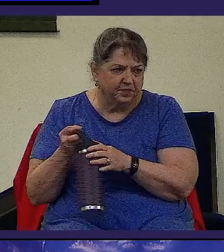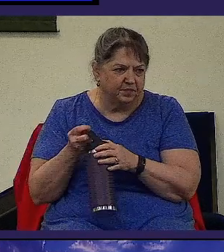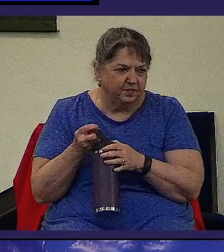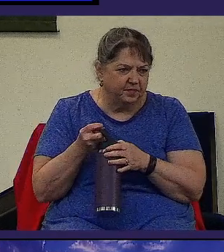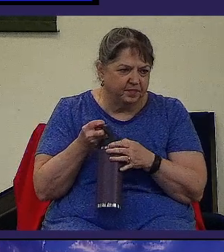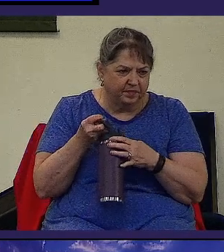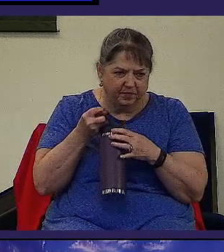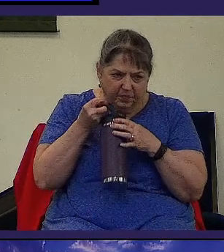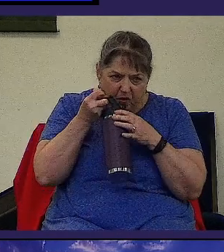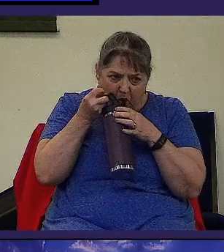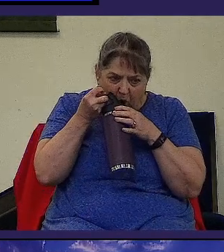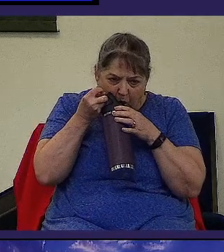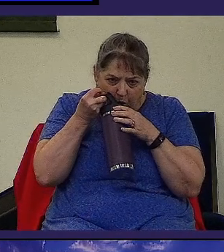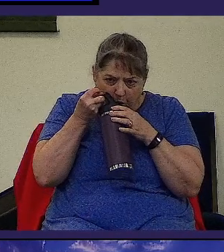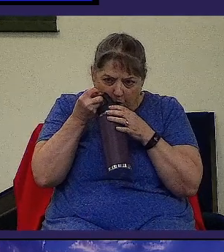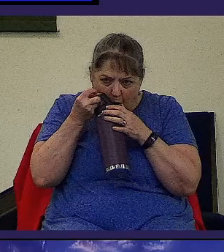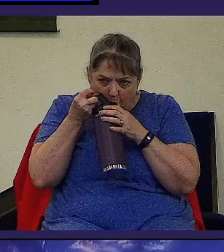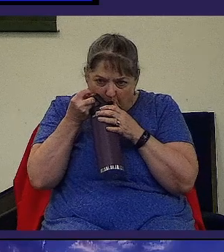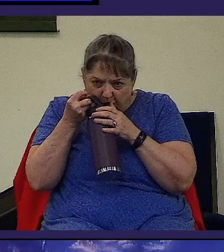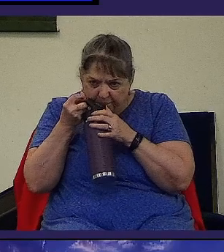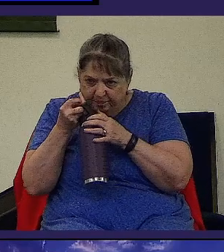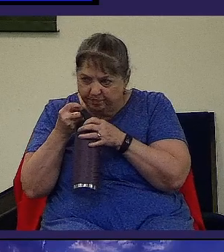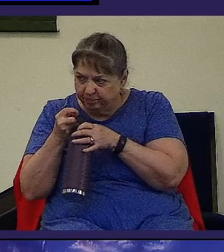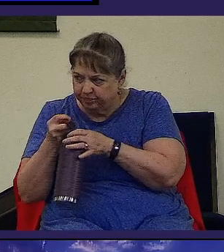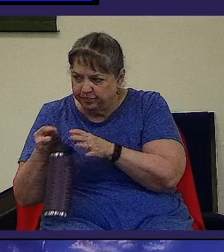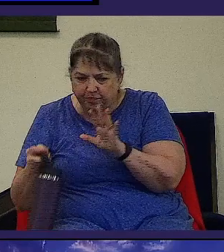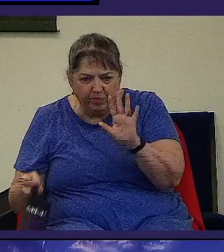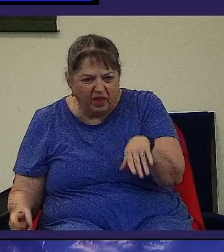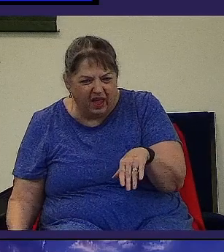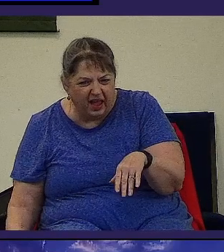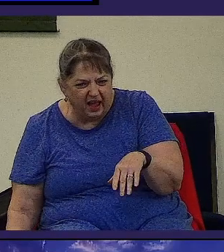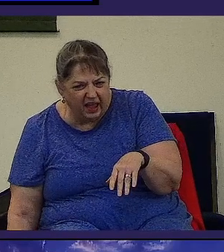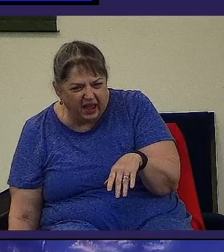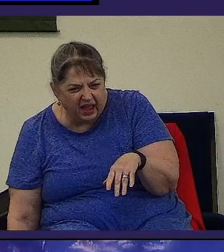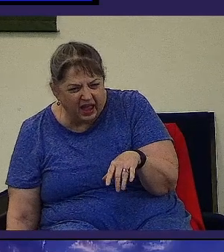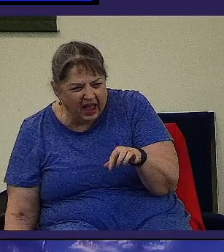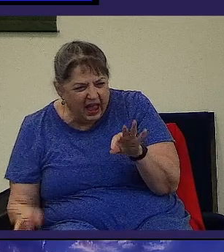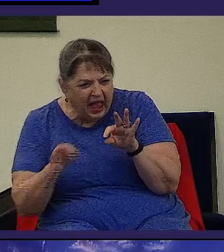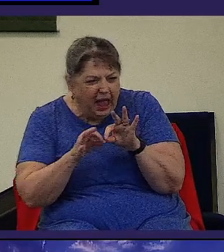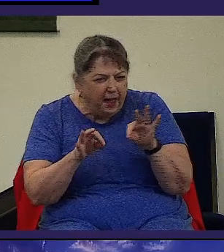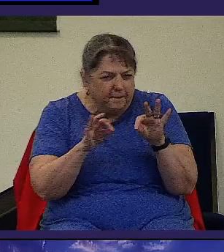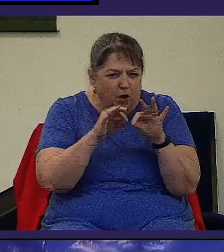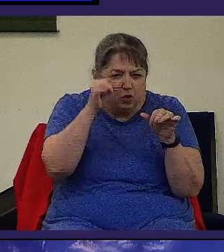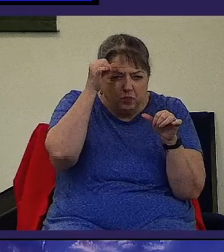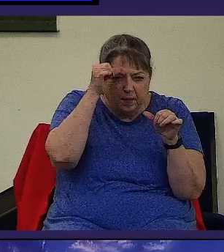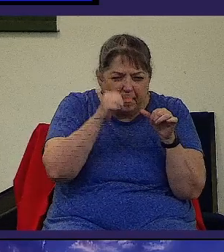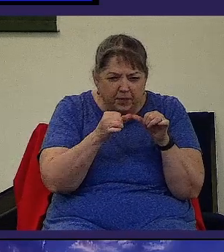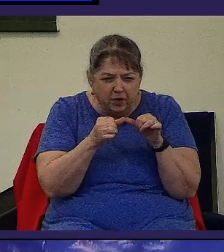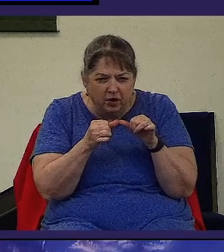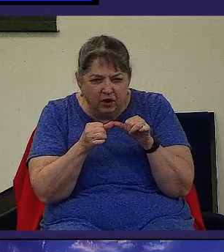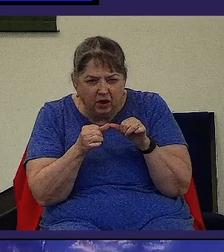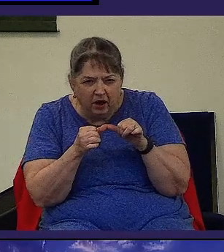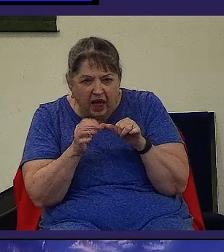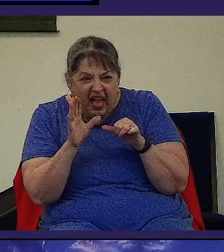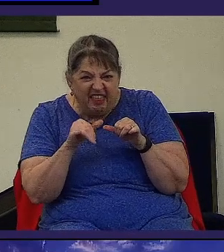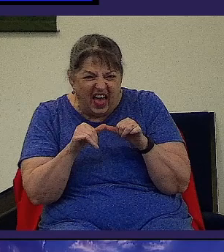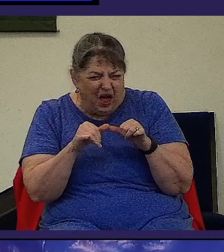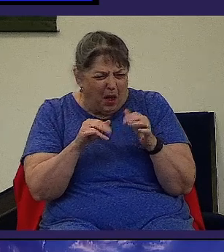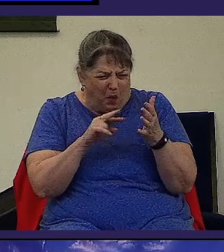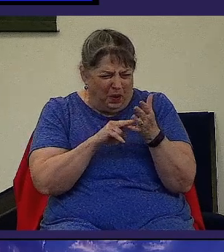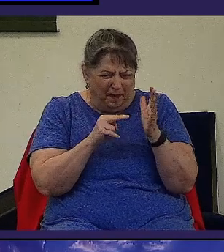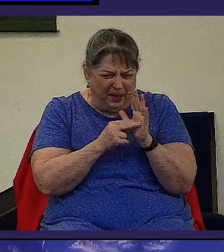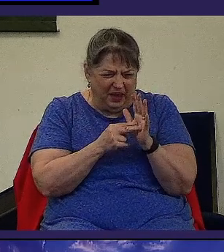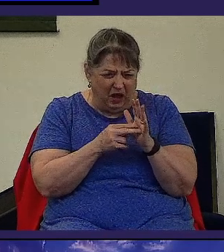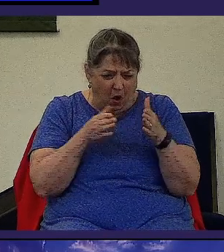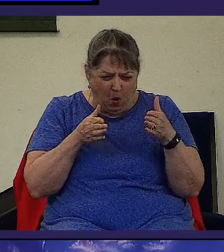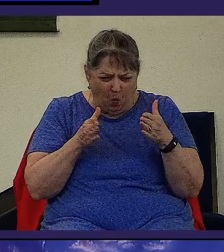so it's awesome to know that no matter what right no matter what we serve he if he's the way maker that means that he makes the